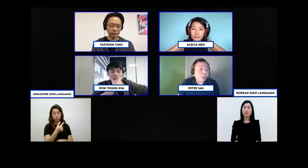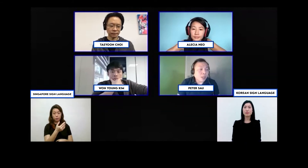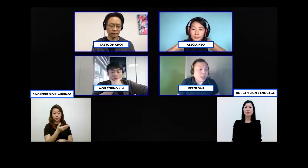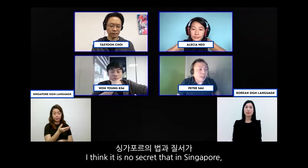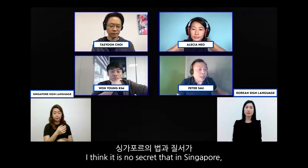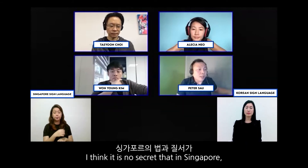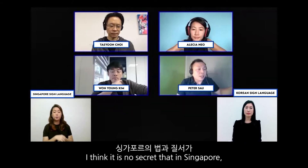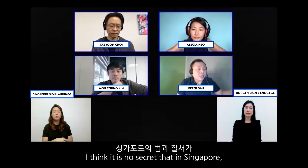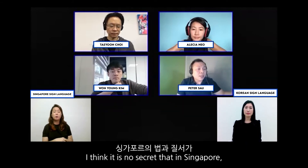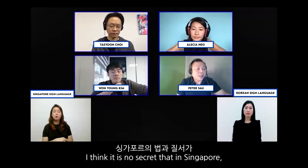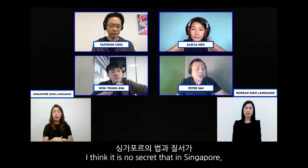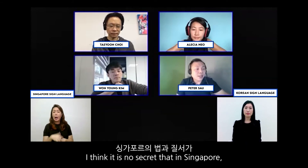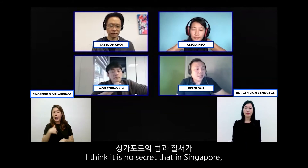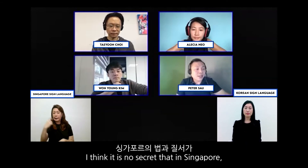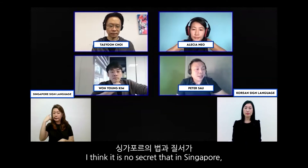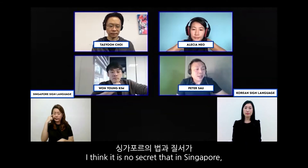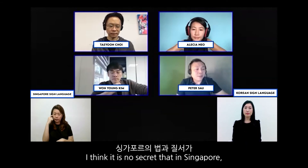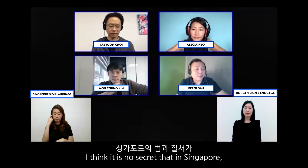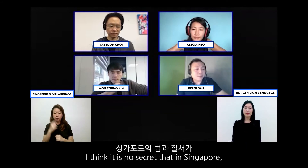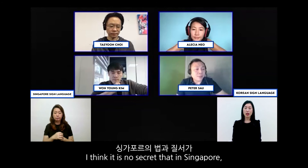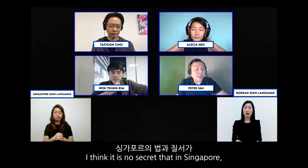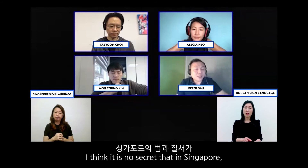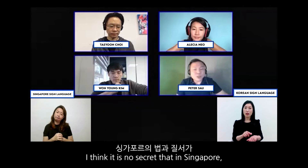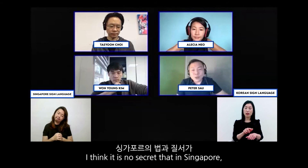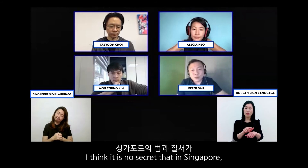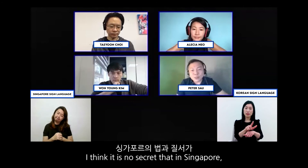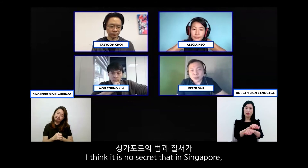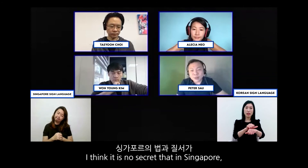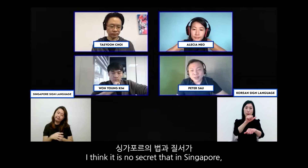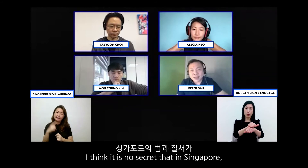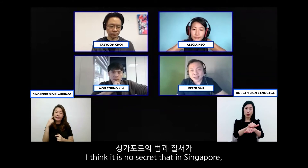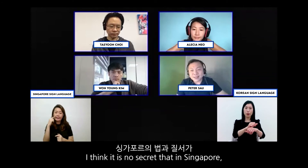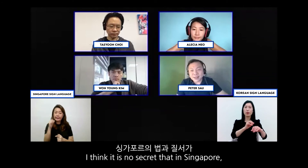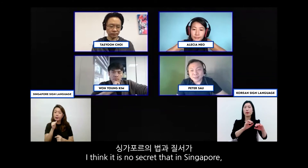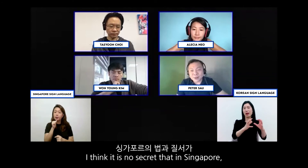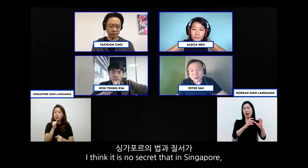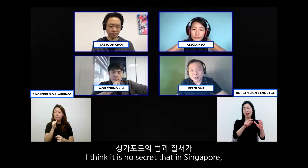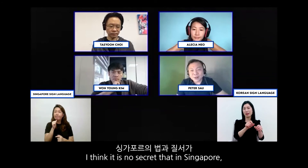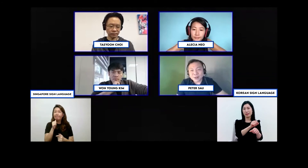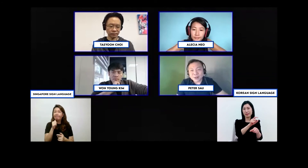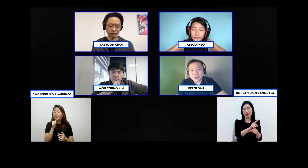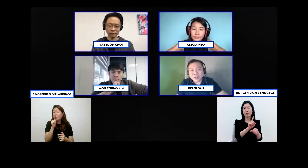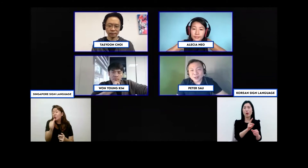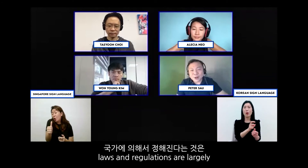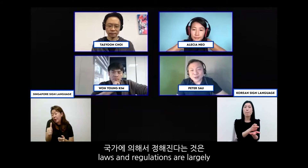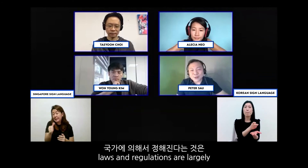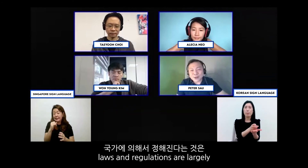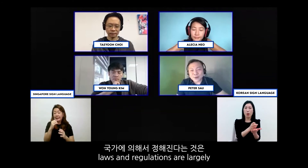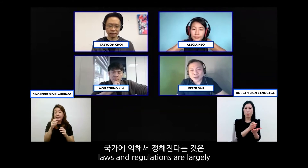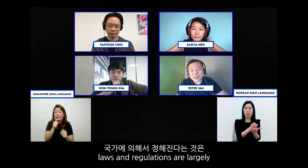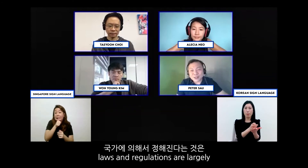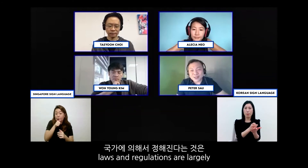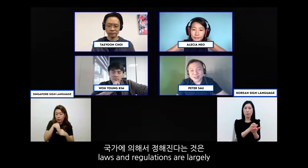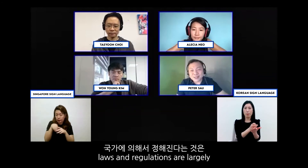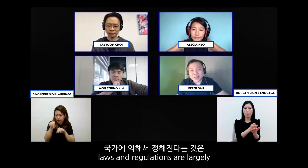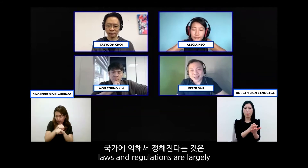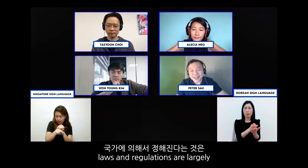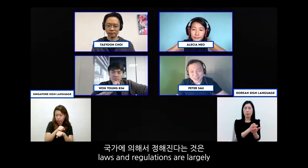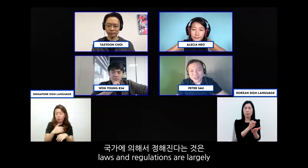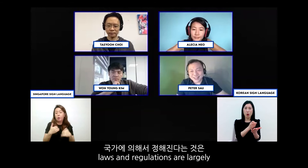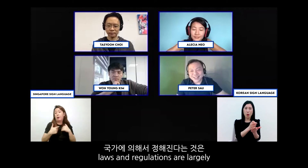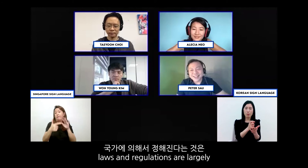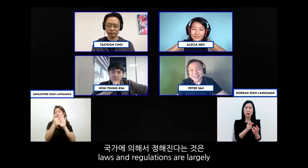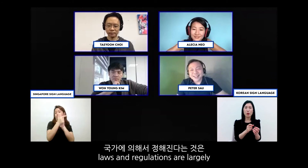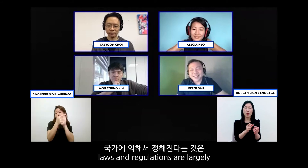Wonyoung. I think it is no secret that in Singapore, laws and regulations